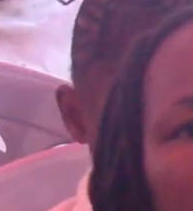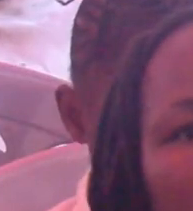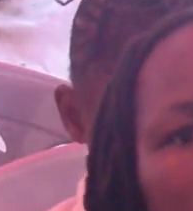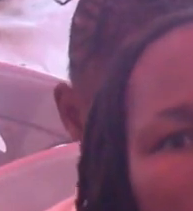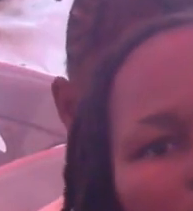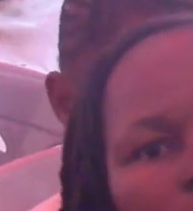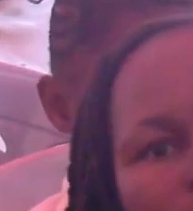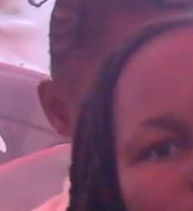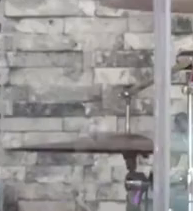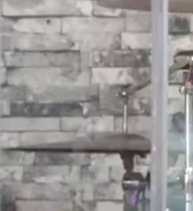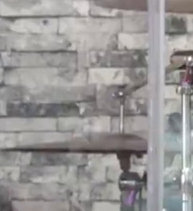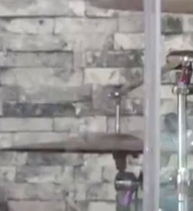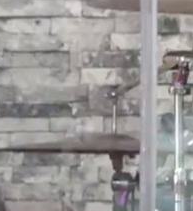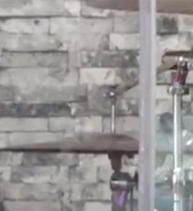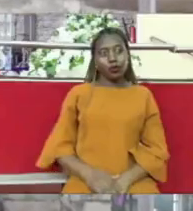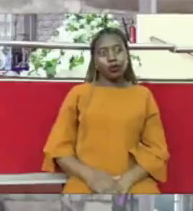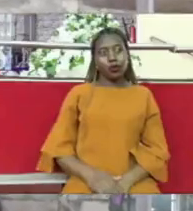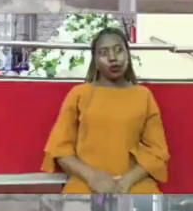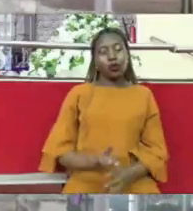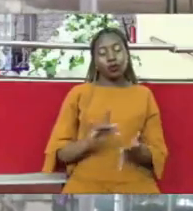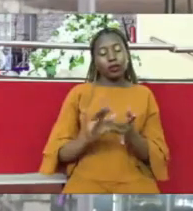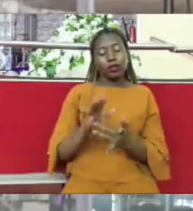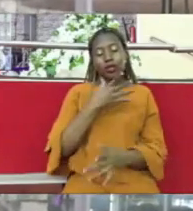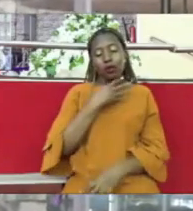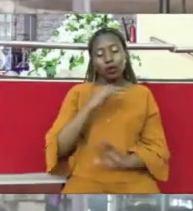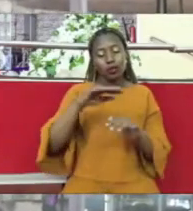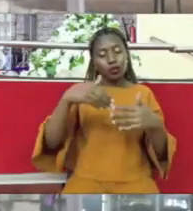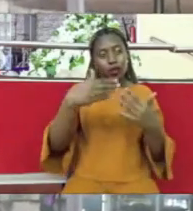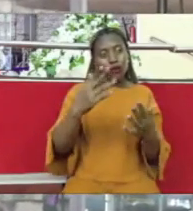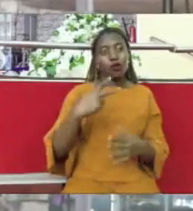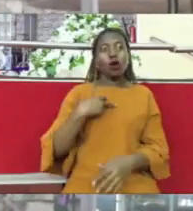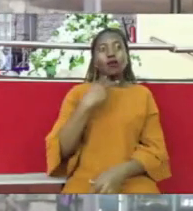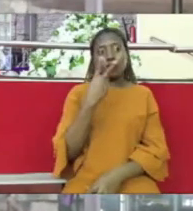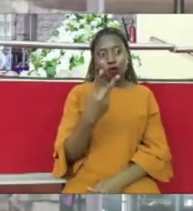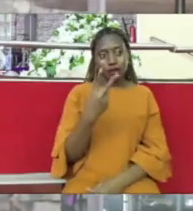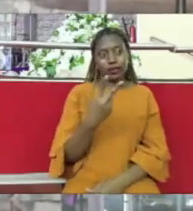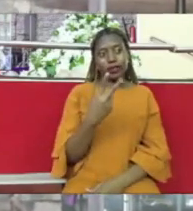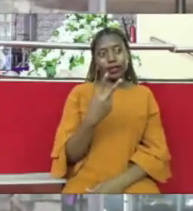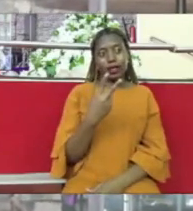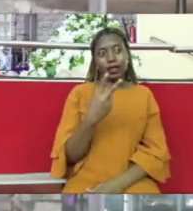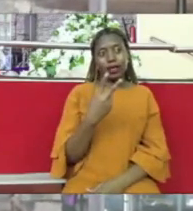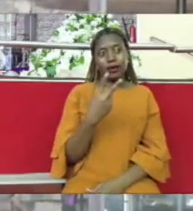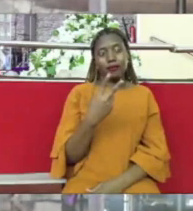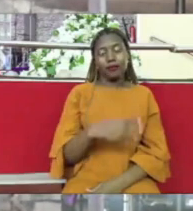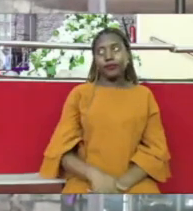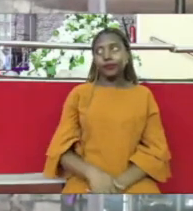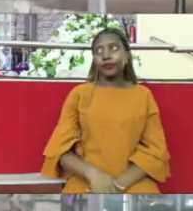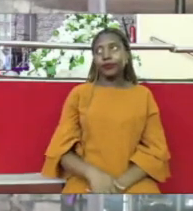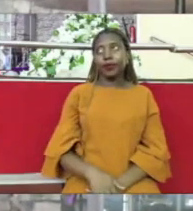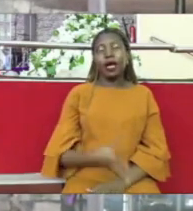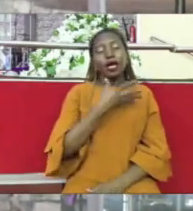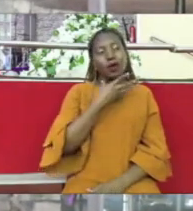amekubadilisha. He wants to give you a voice. Anataka kupe sauti. He wants to give you a voice. Anataka kupe sauti. He wants